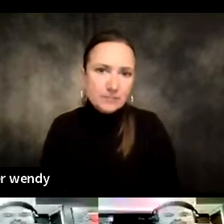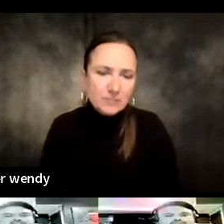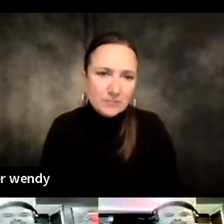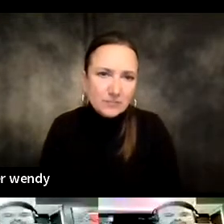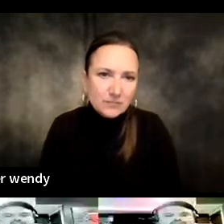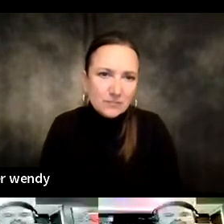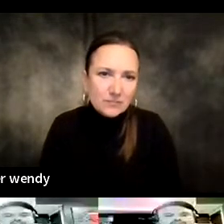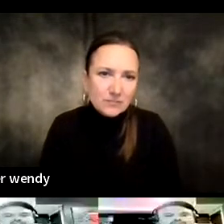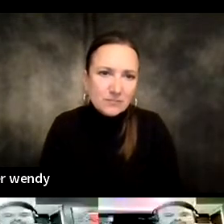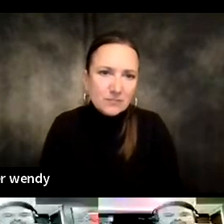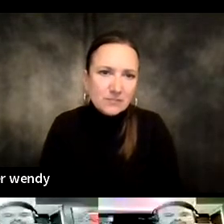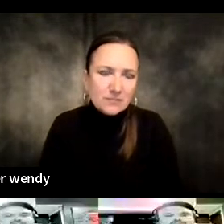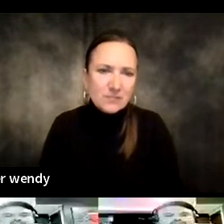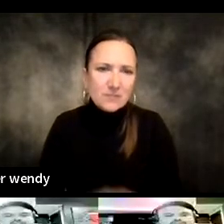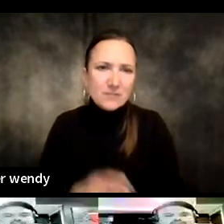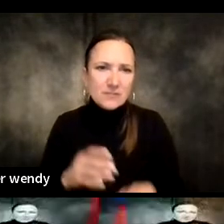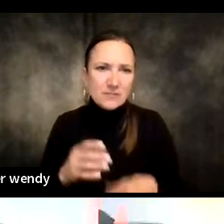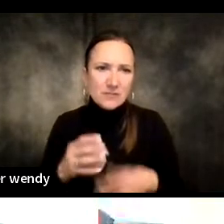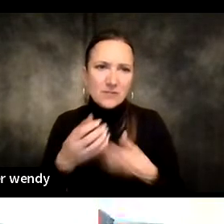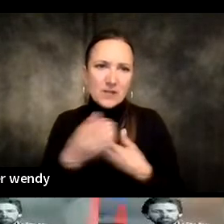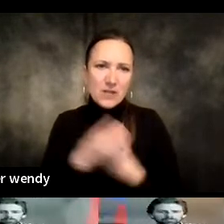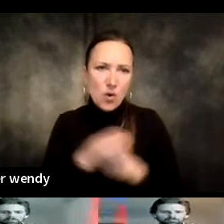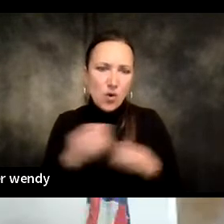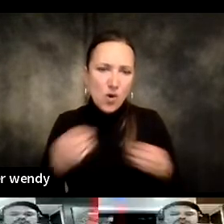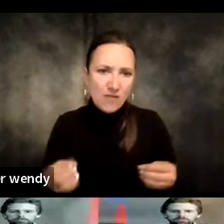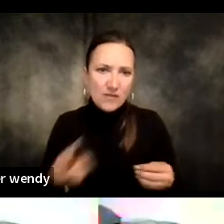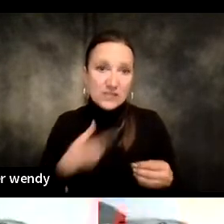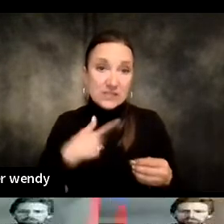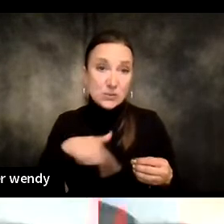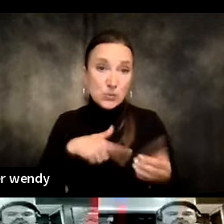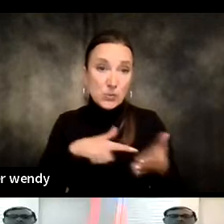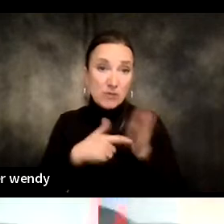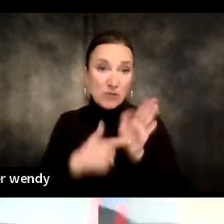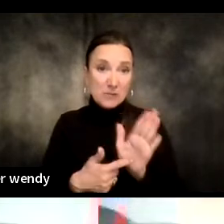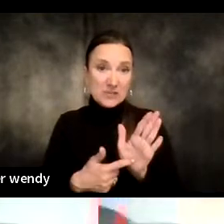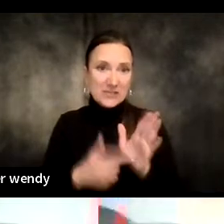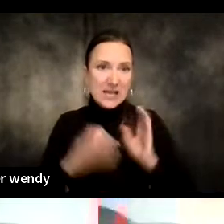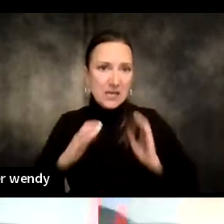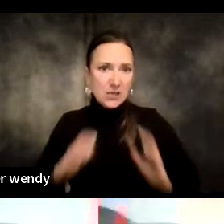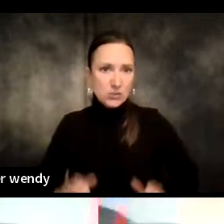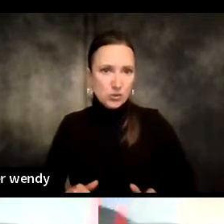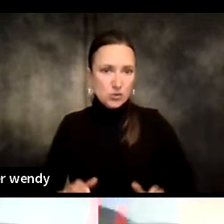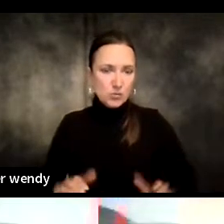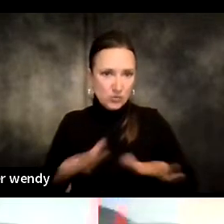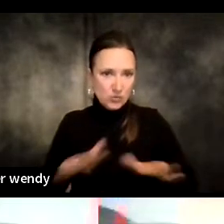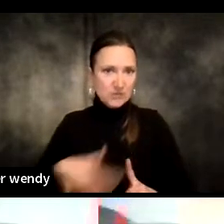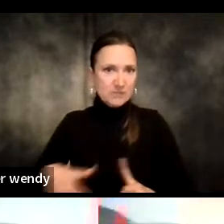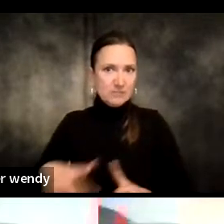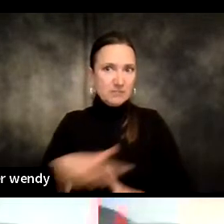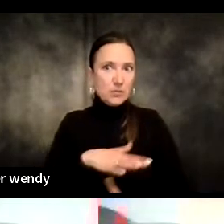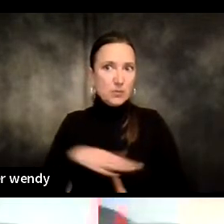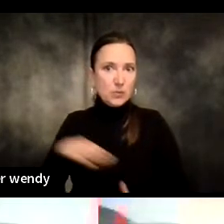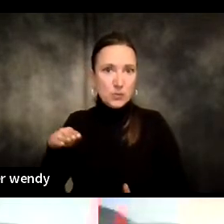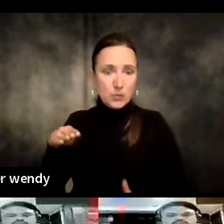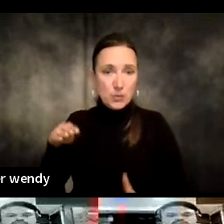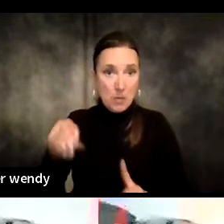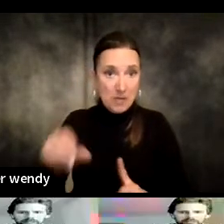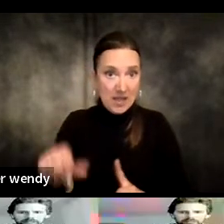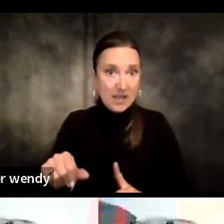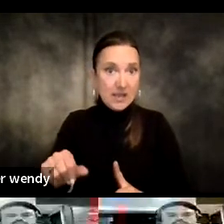The office, as we represent consumers who pay the public